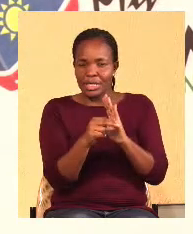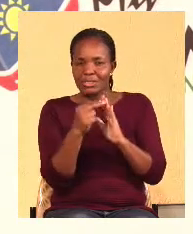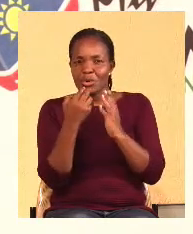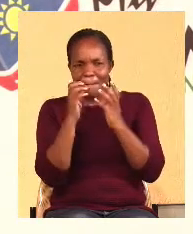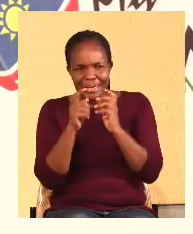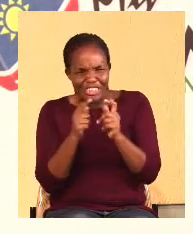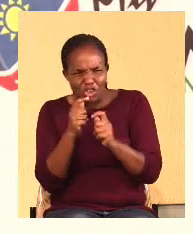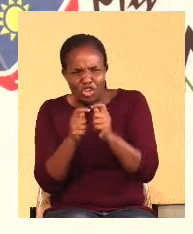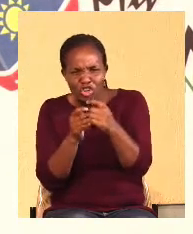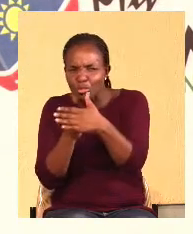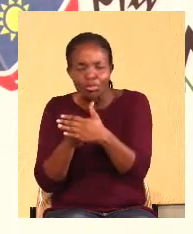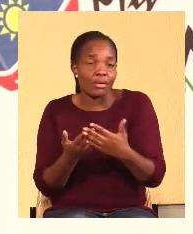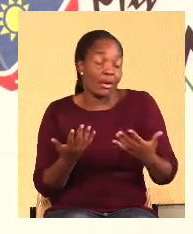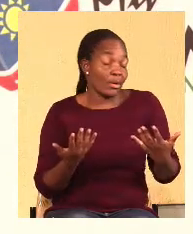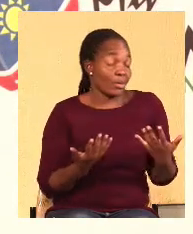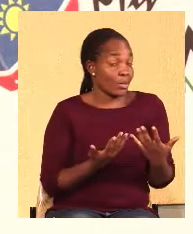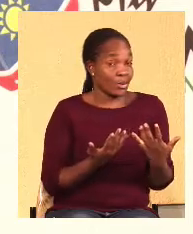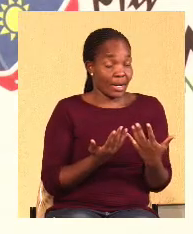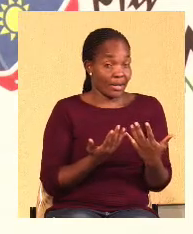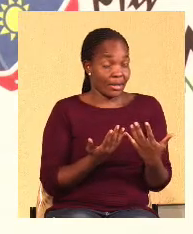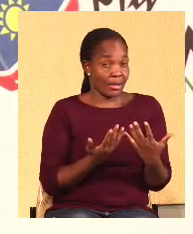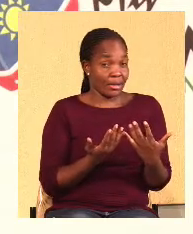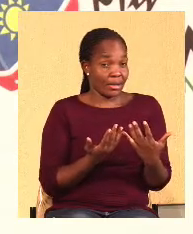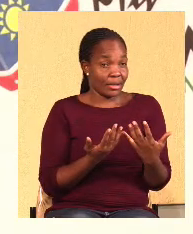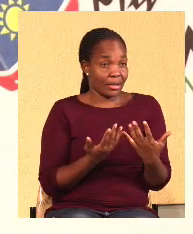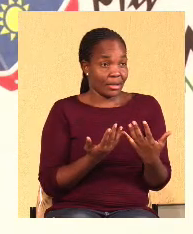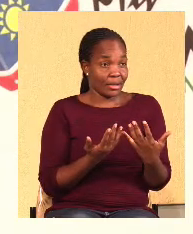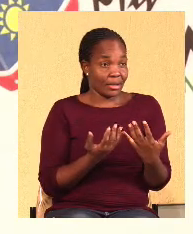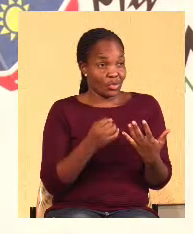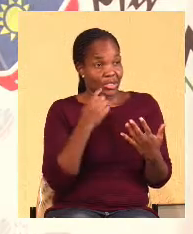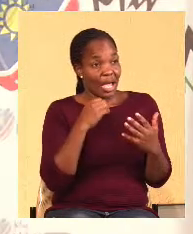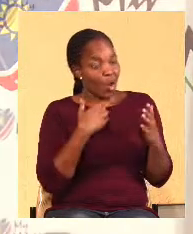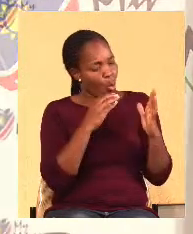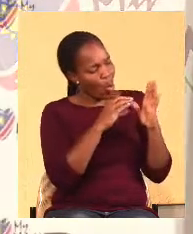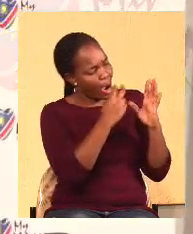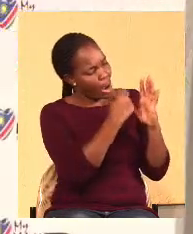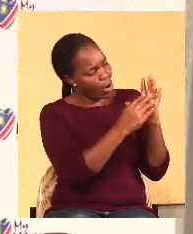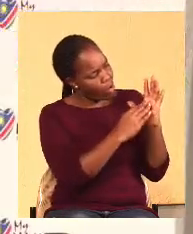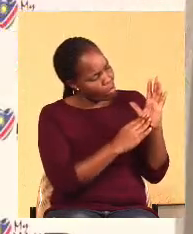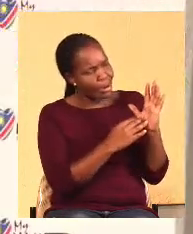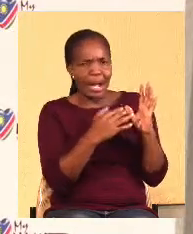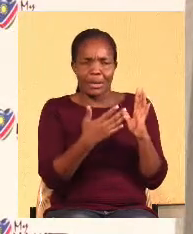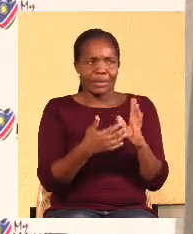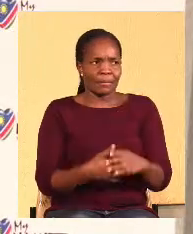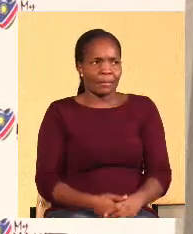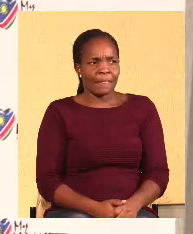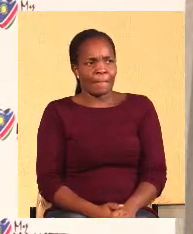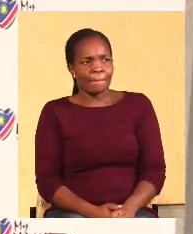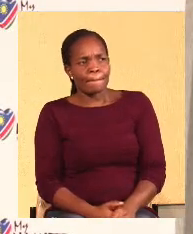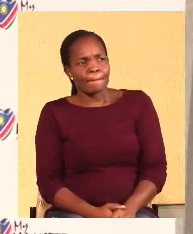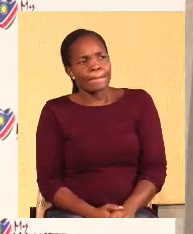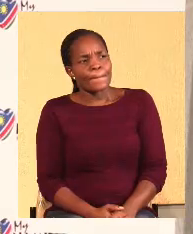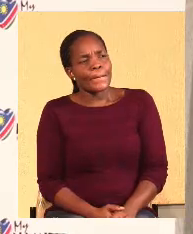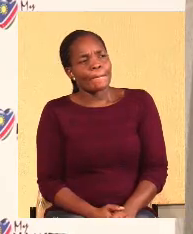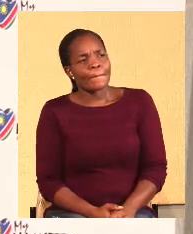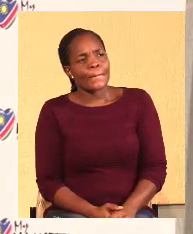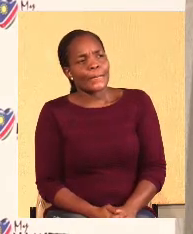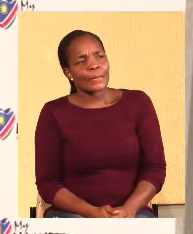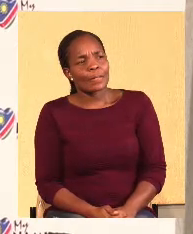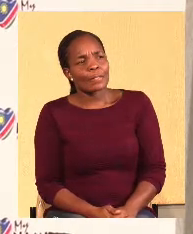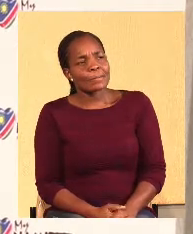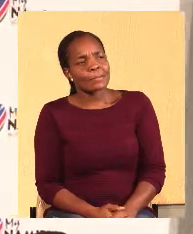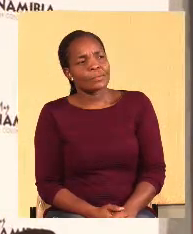there is some element of deterrence in the law. Okay. John, very quickly, because we've got quite just, a lot. Just to say, John, that we